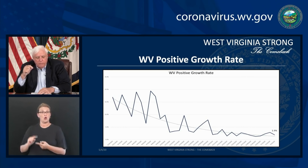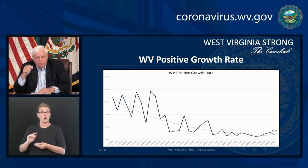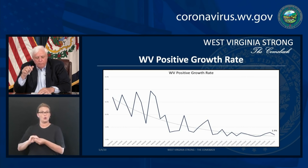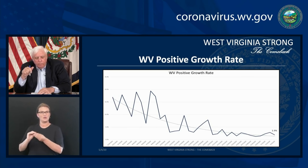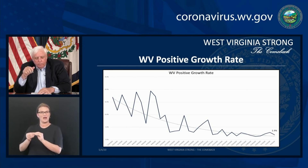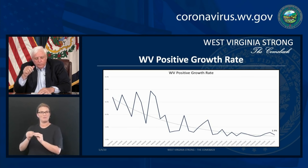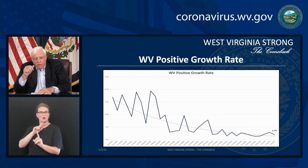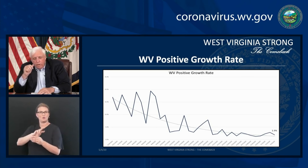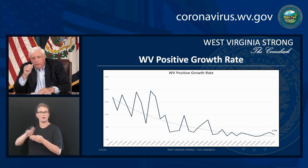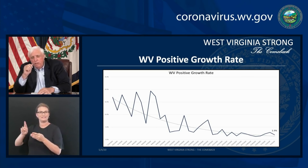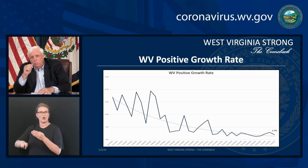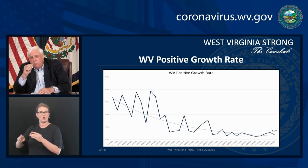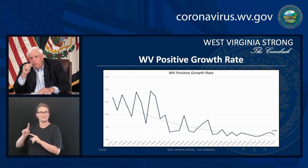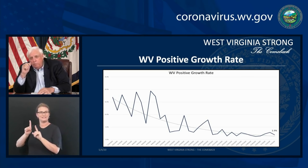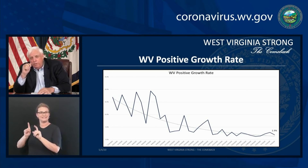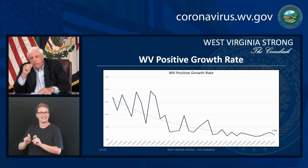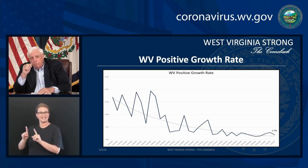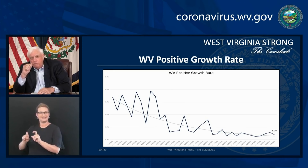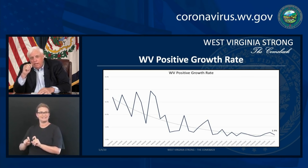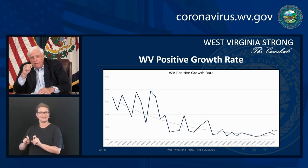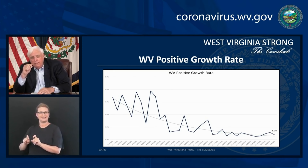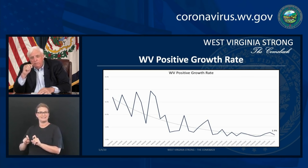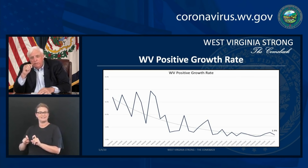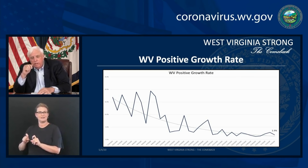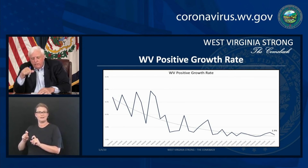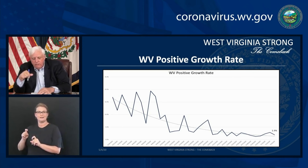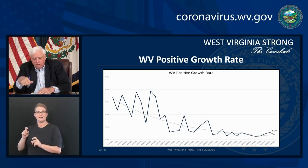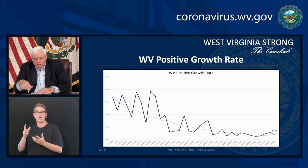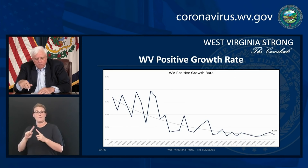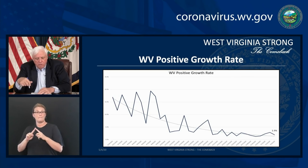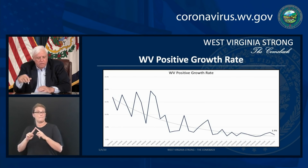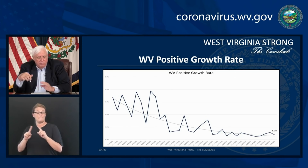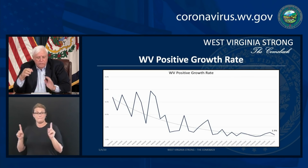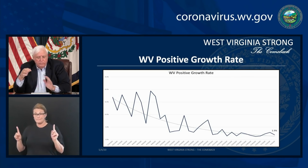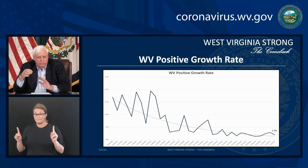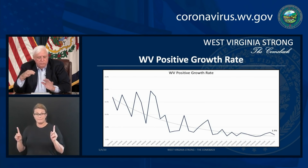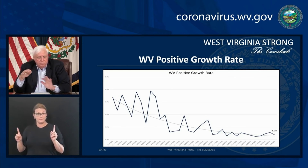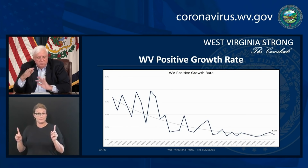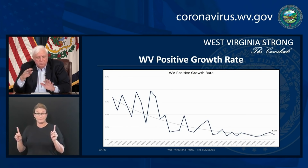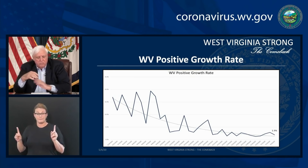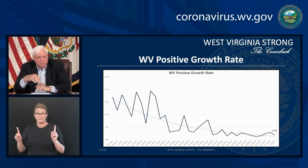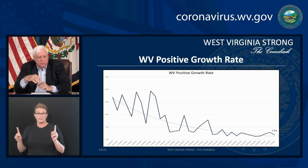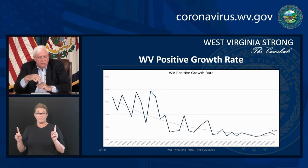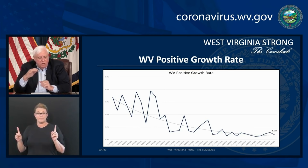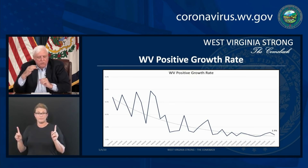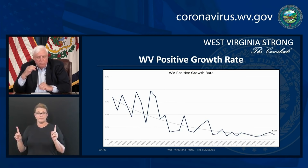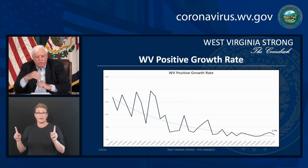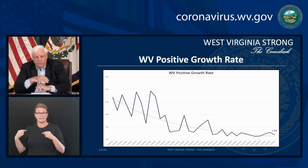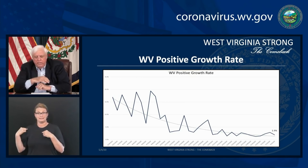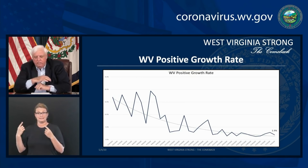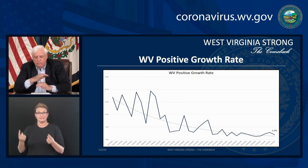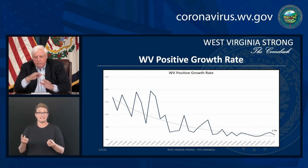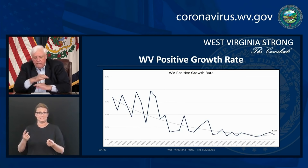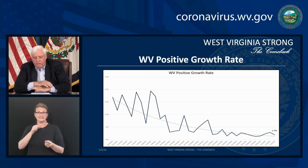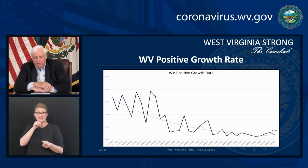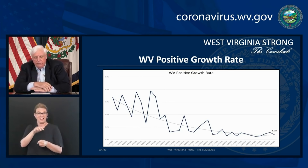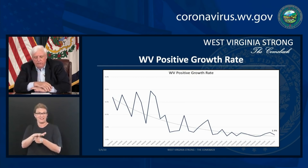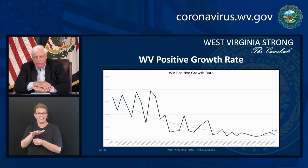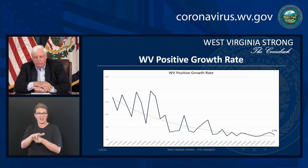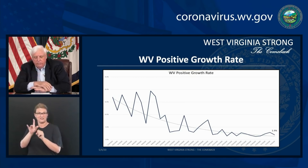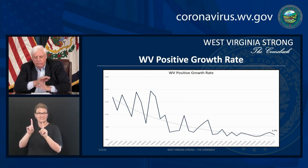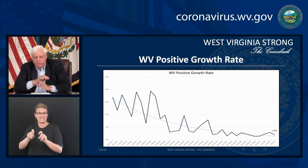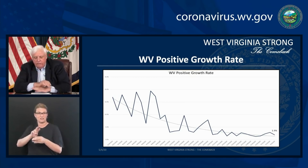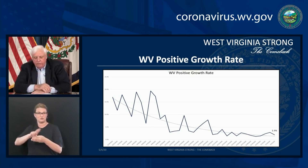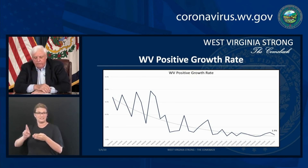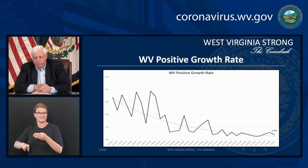come in, and we had a little blip to the upside and everything, but since such a low number of tests,